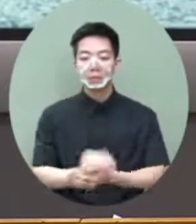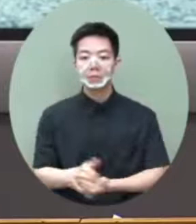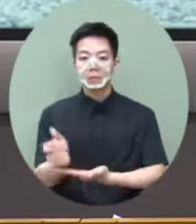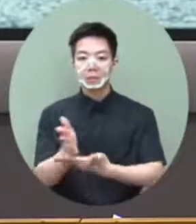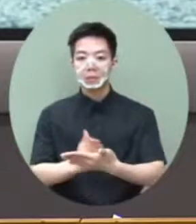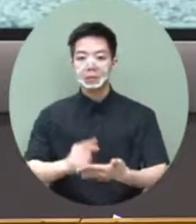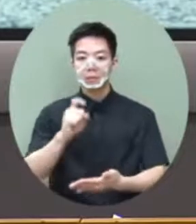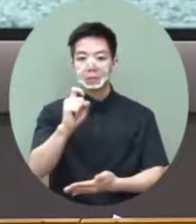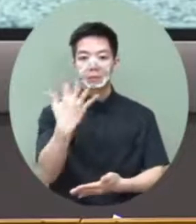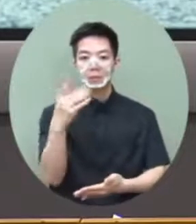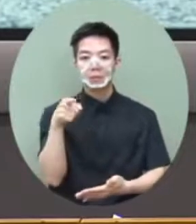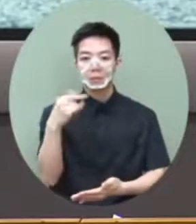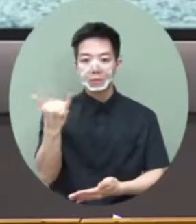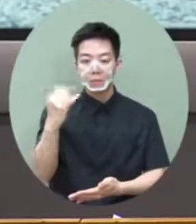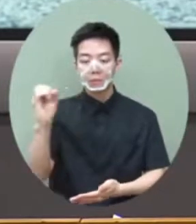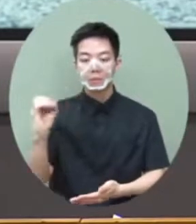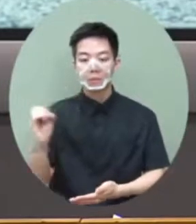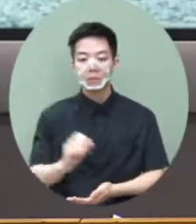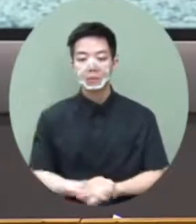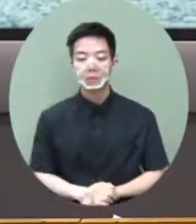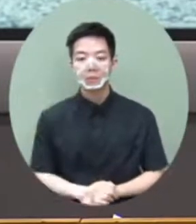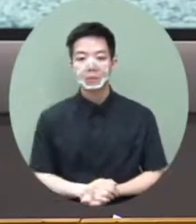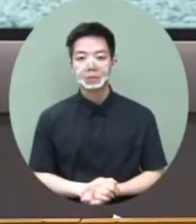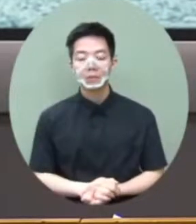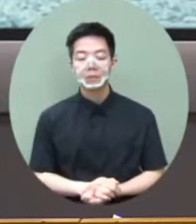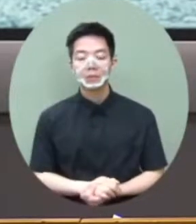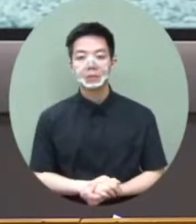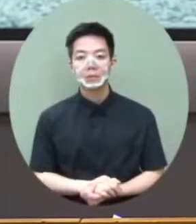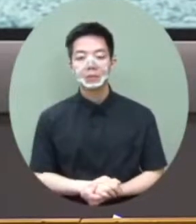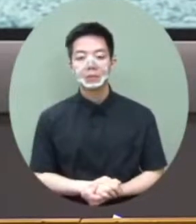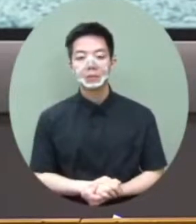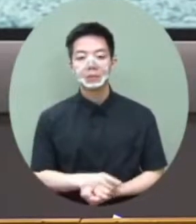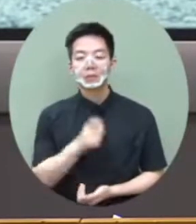care homes. For elderly care homes,